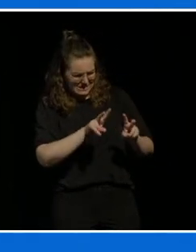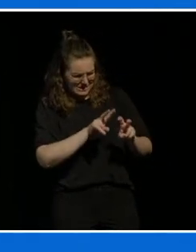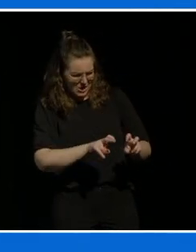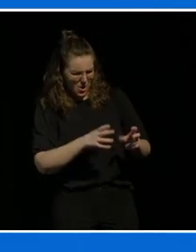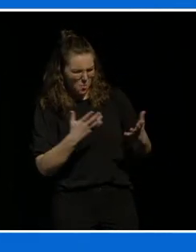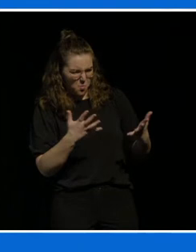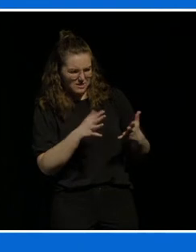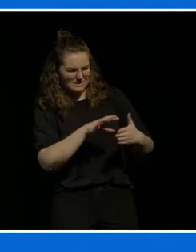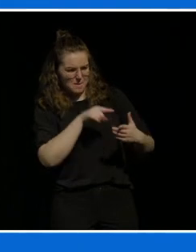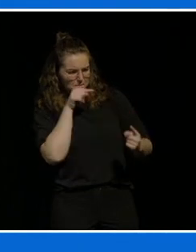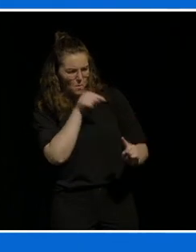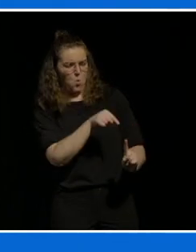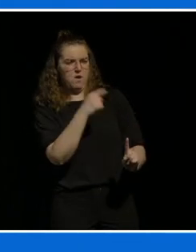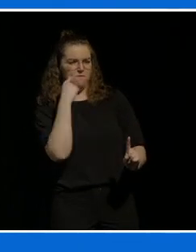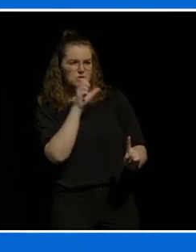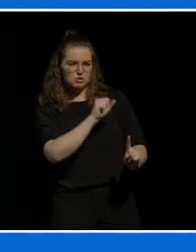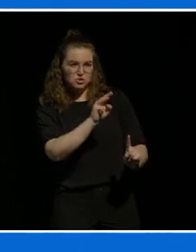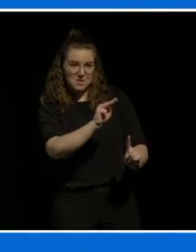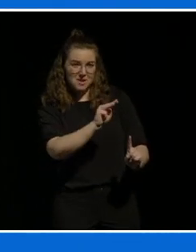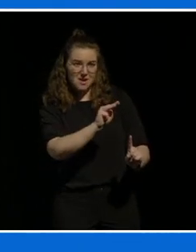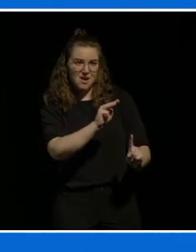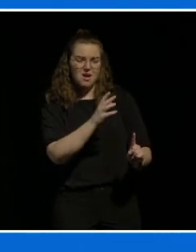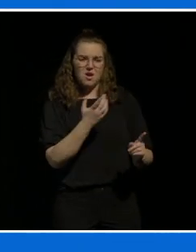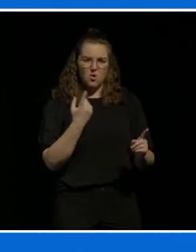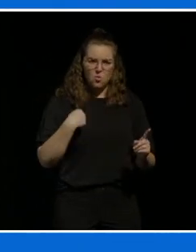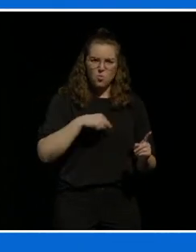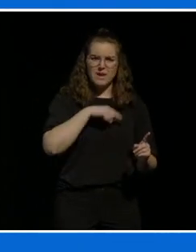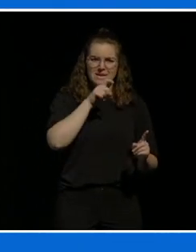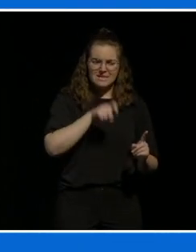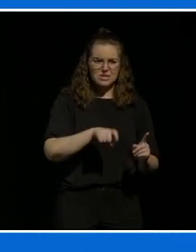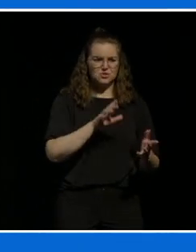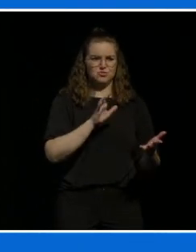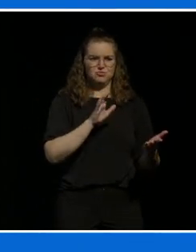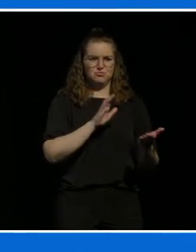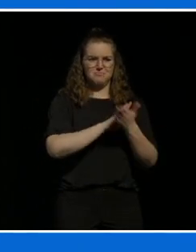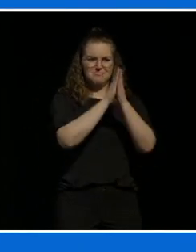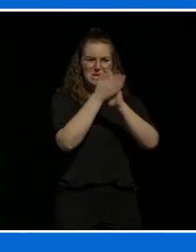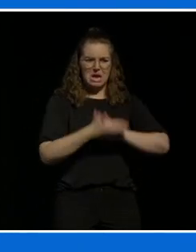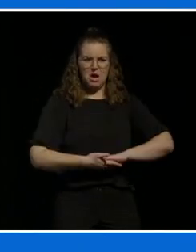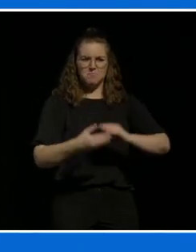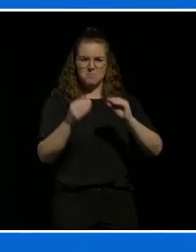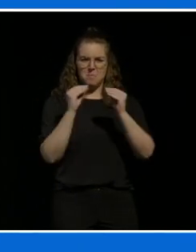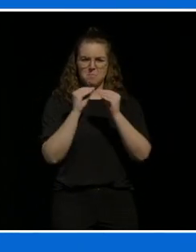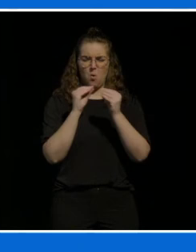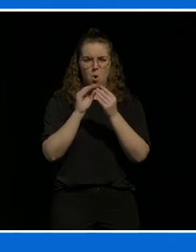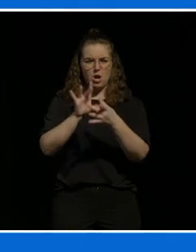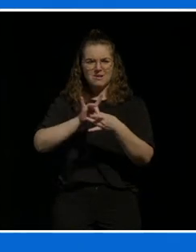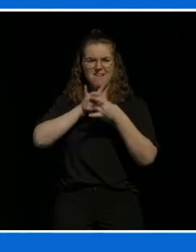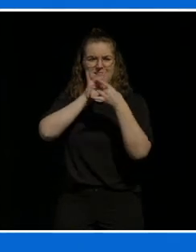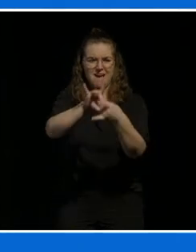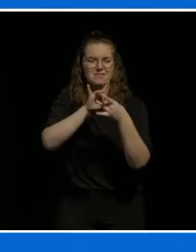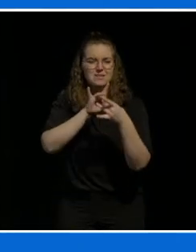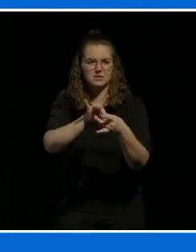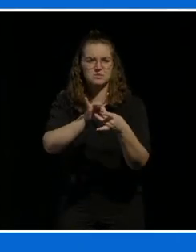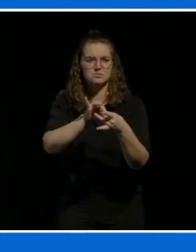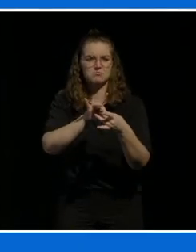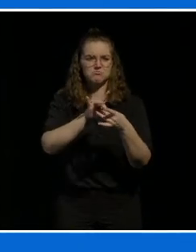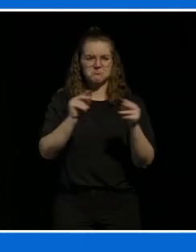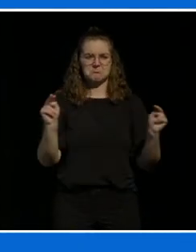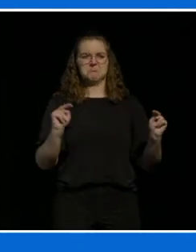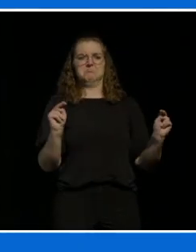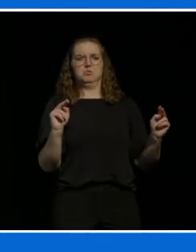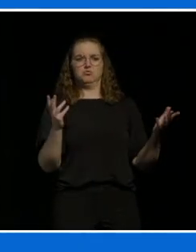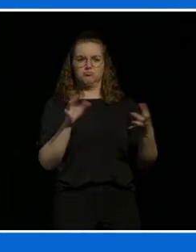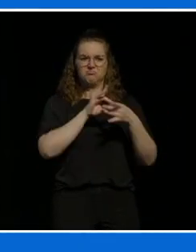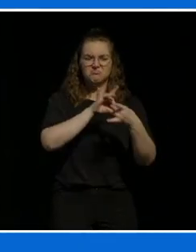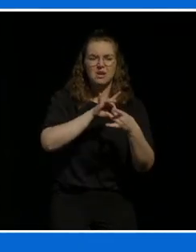connecting into a culture of connection. And that was through sharing the other side of the story. And so if you look back and you look at the Half the Story hashtag, you'll see young